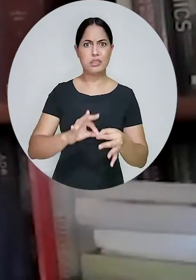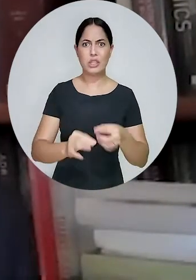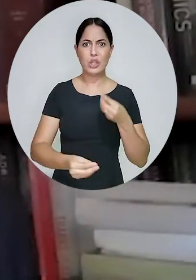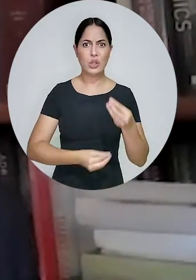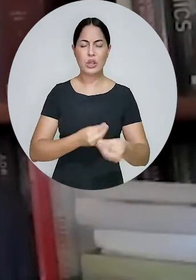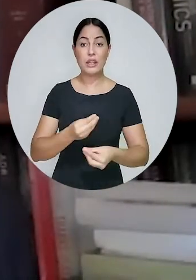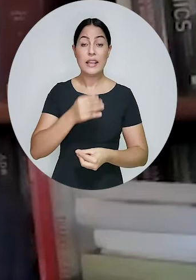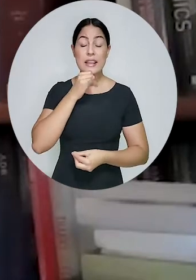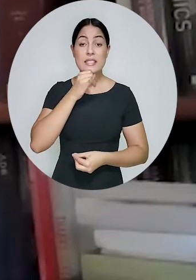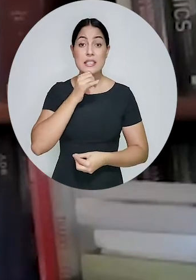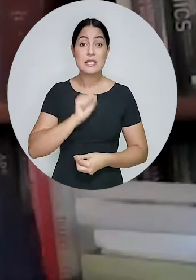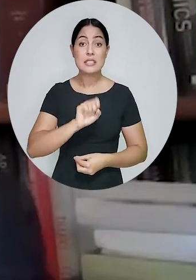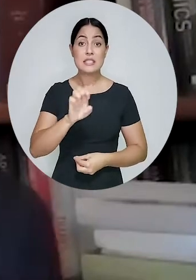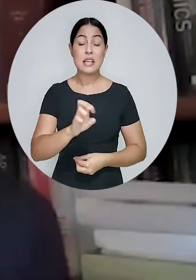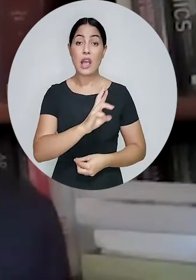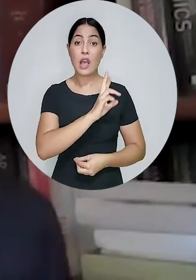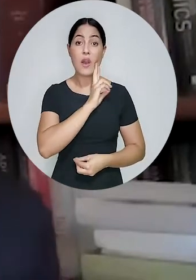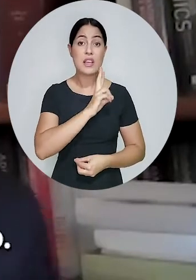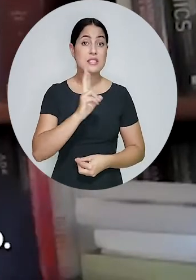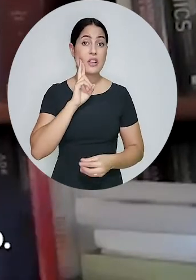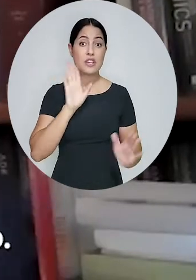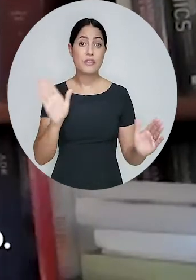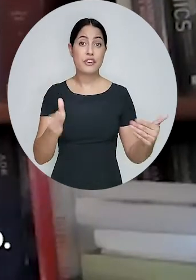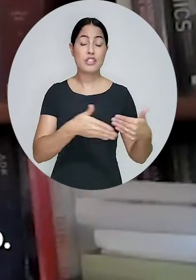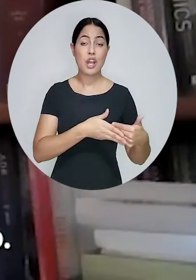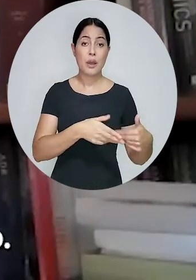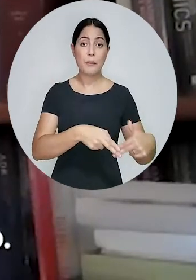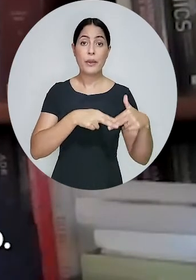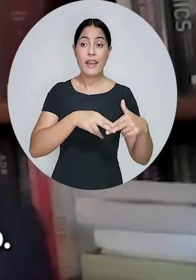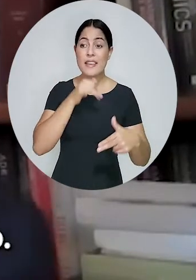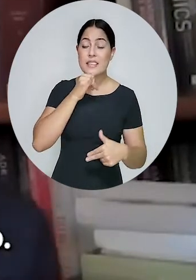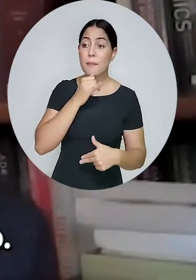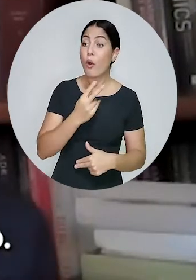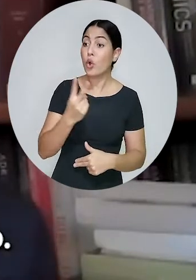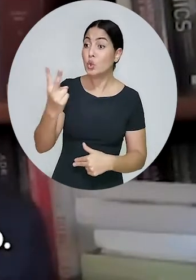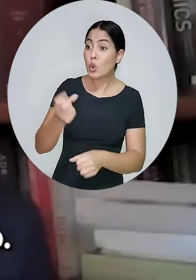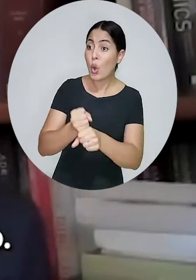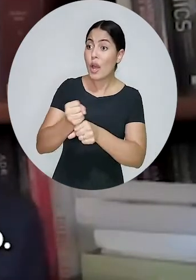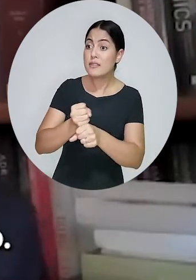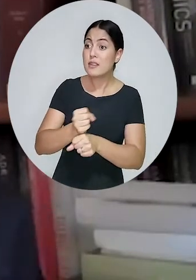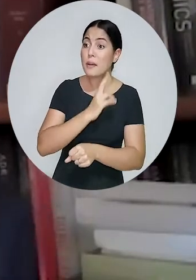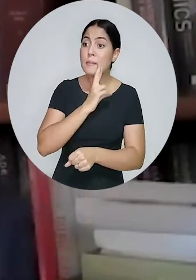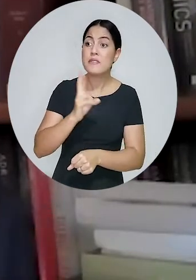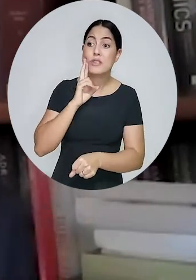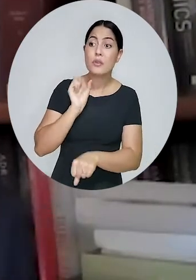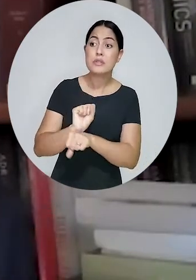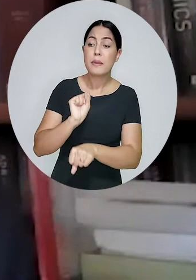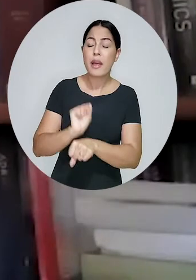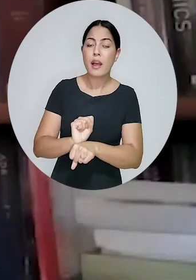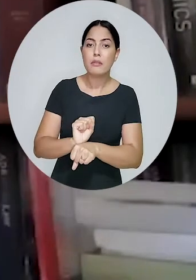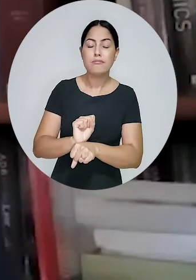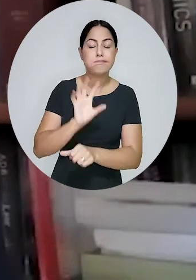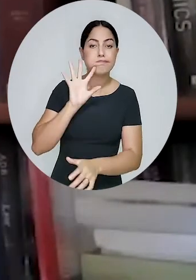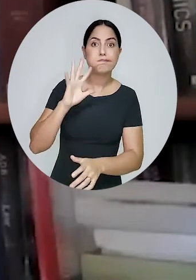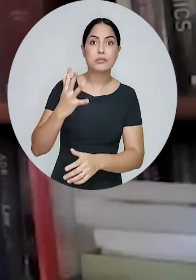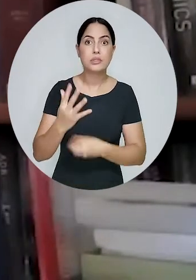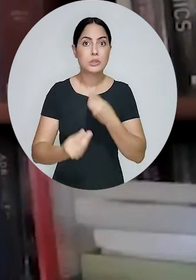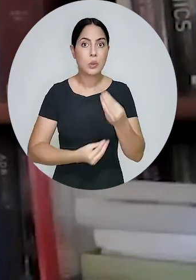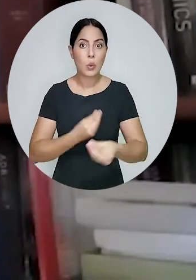to wait. A restaurant would go out of business if they couldn't, you had to wait a few years to get your meal.